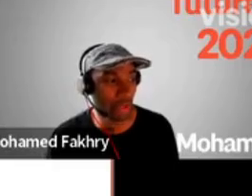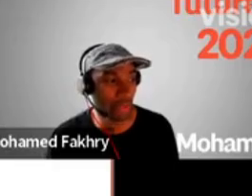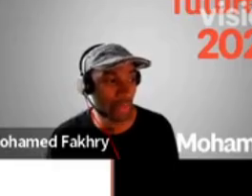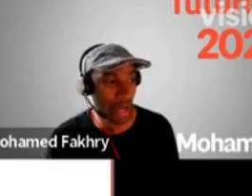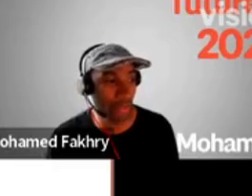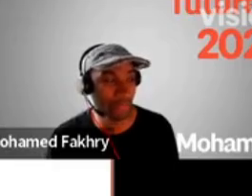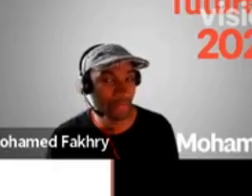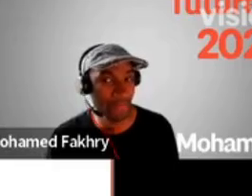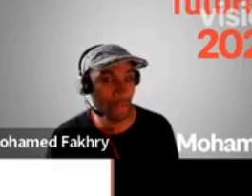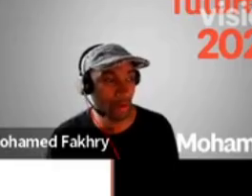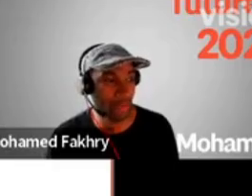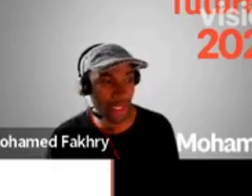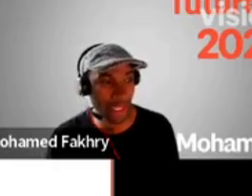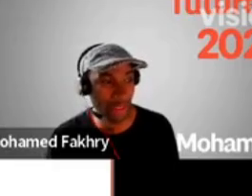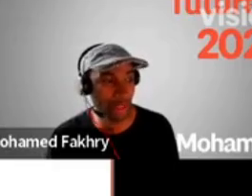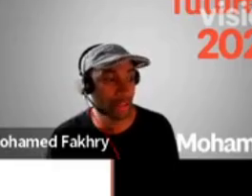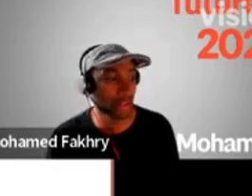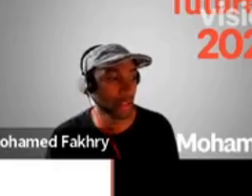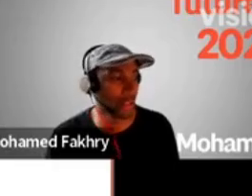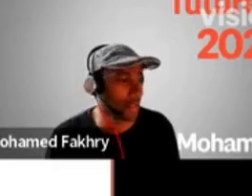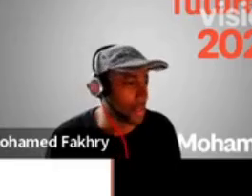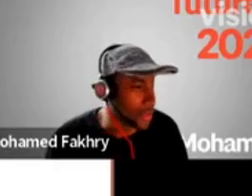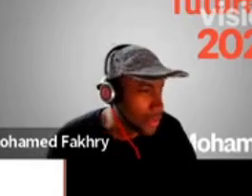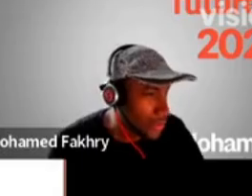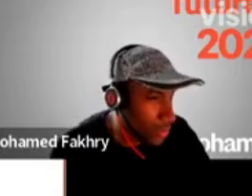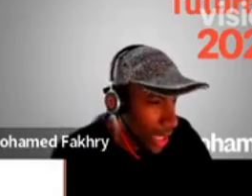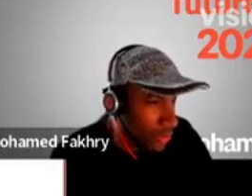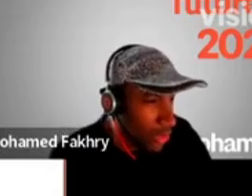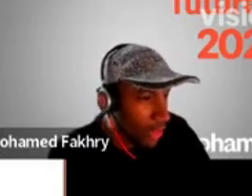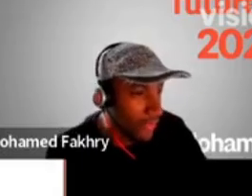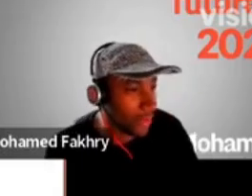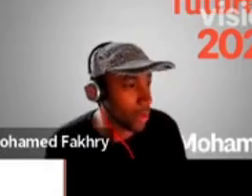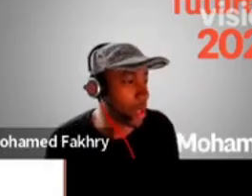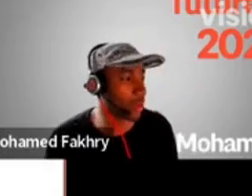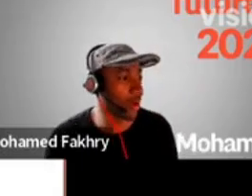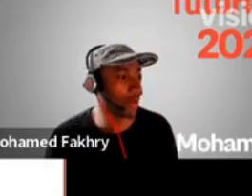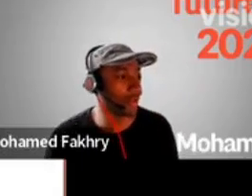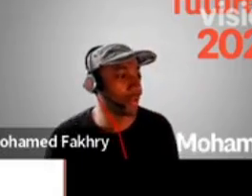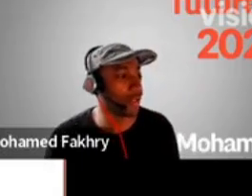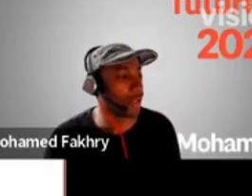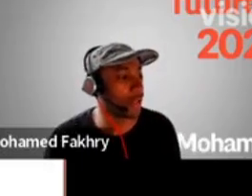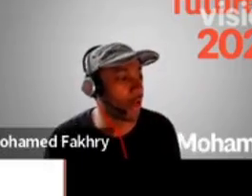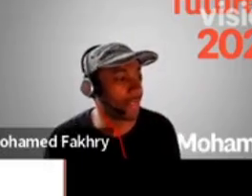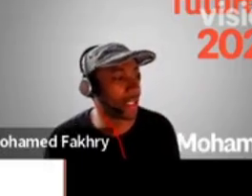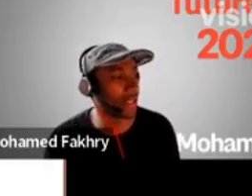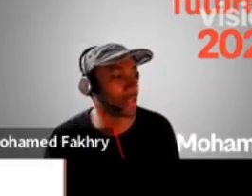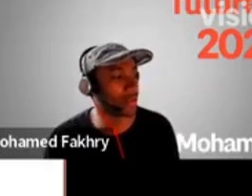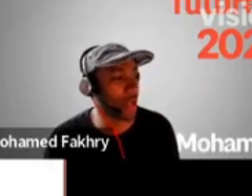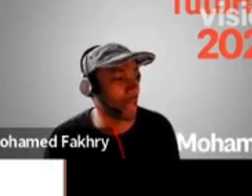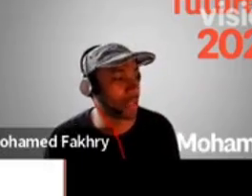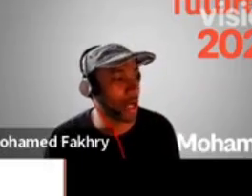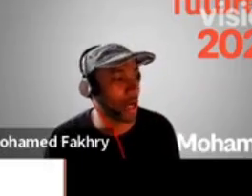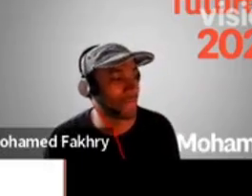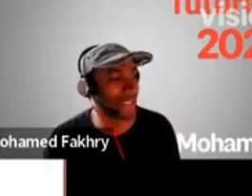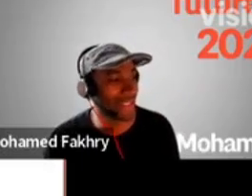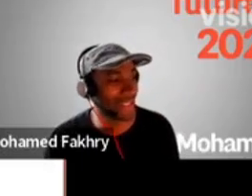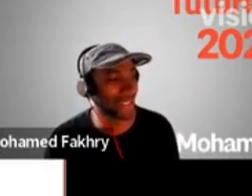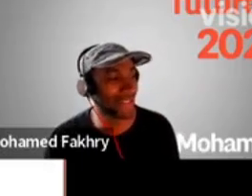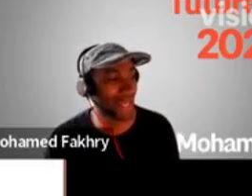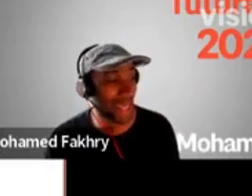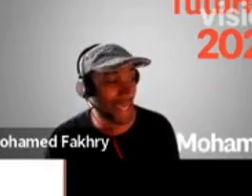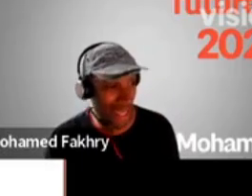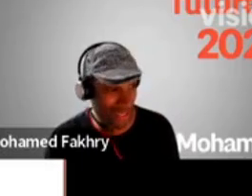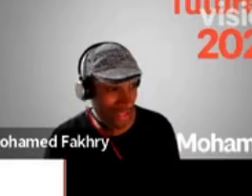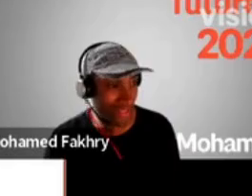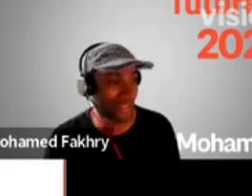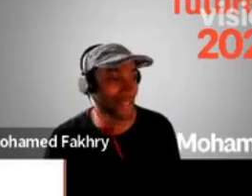of Umka, Confederated Tribes of Ground Run, Confederated Tribes of